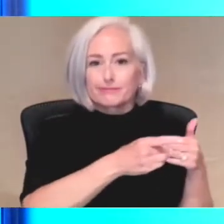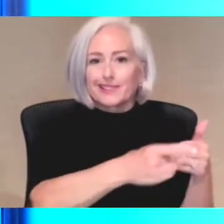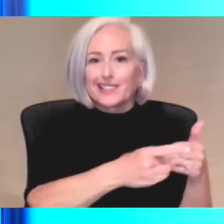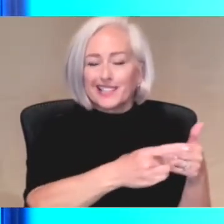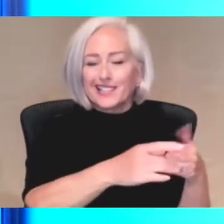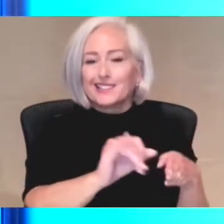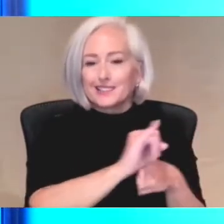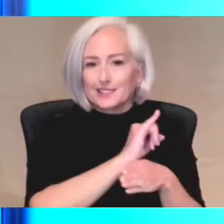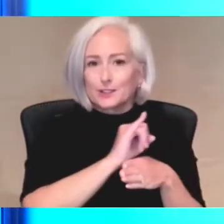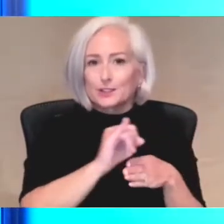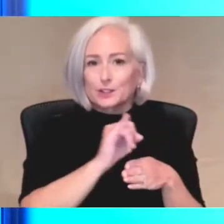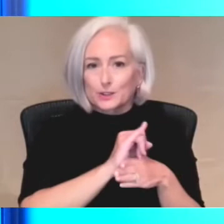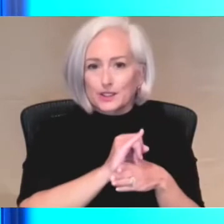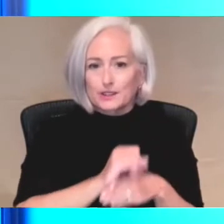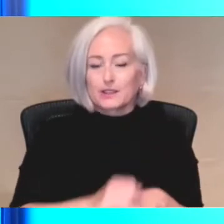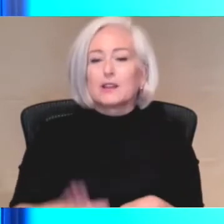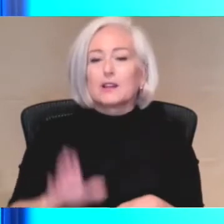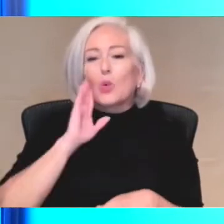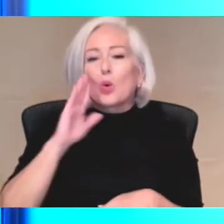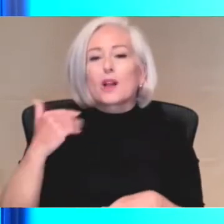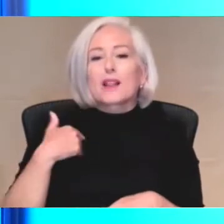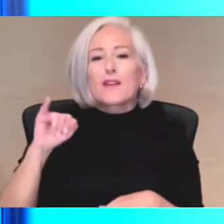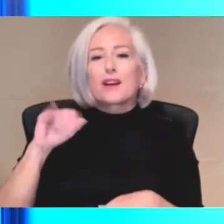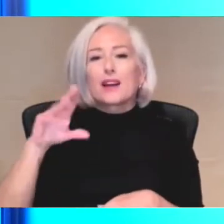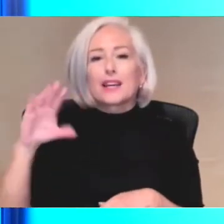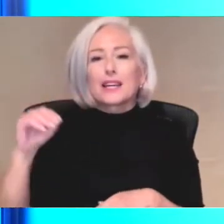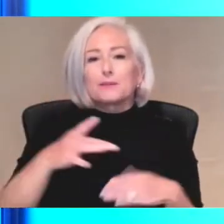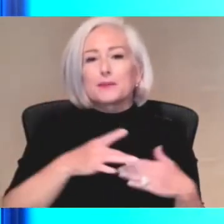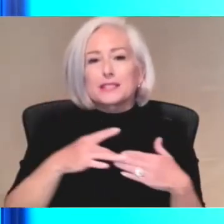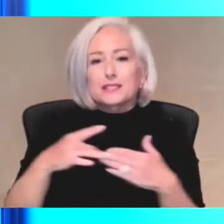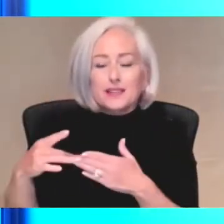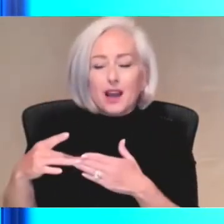image guidance, treatment delivery techniques,